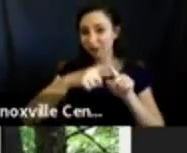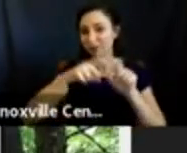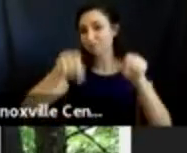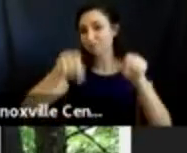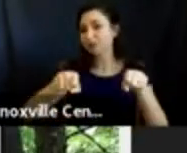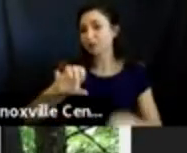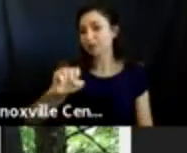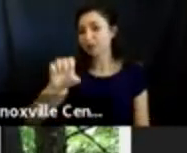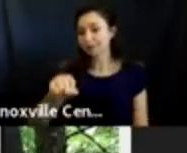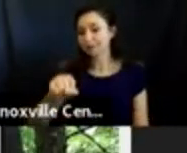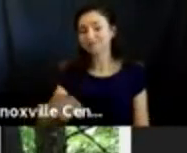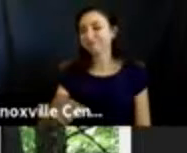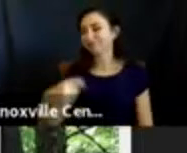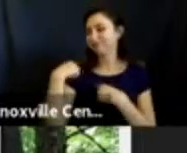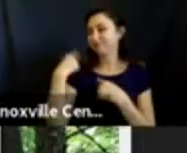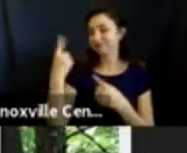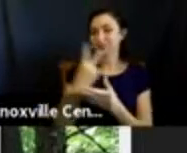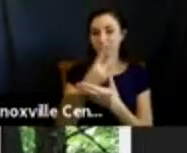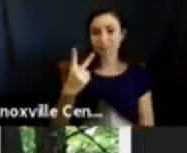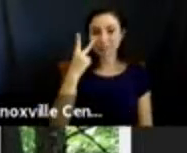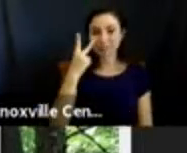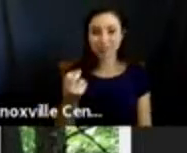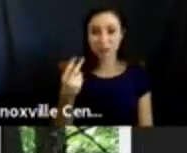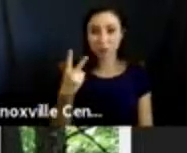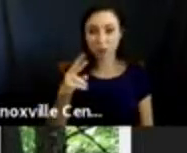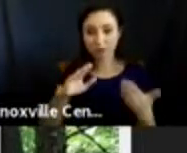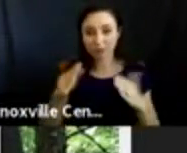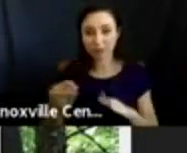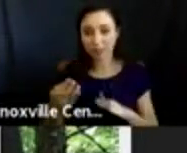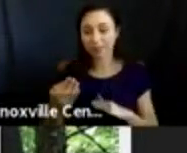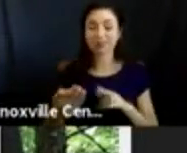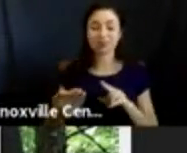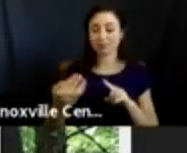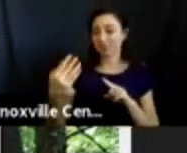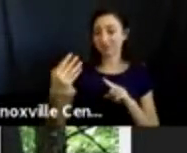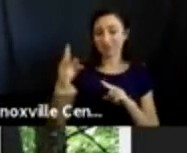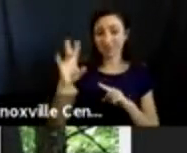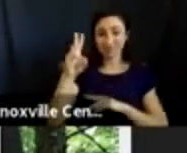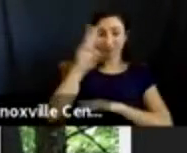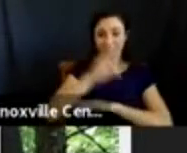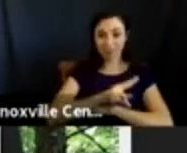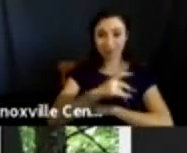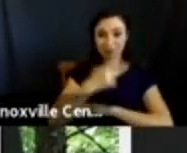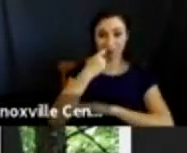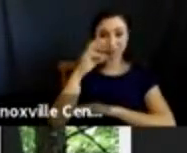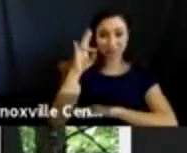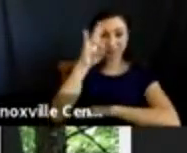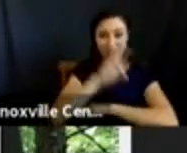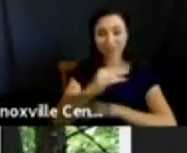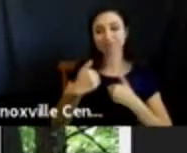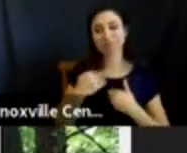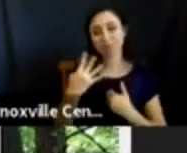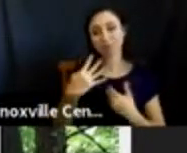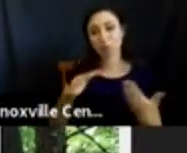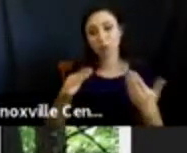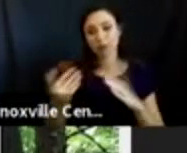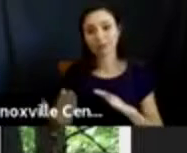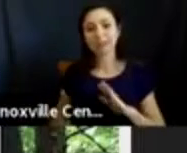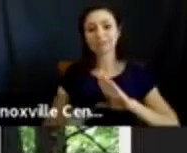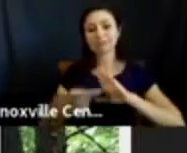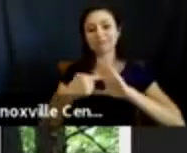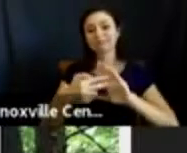we've seen 12 deaths, with 4 in the last 7 days. The information available leads us to represent this benchmark as